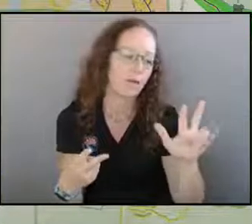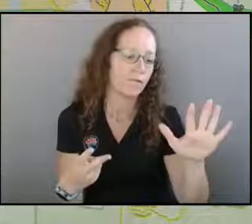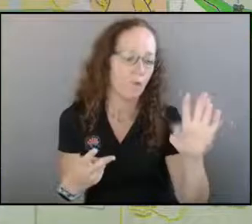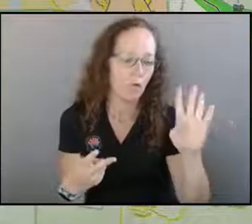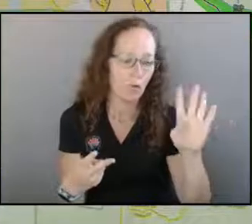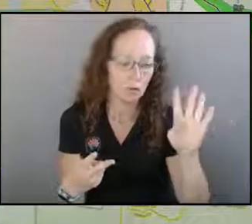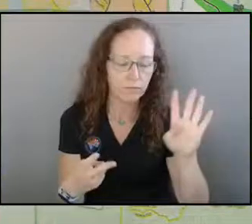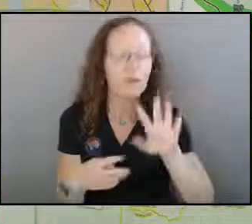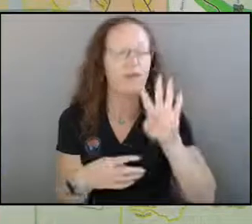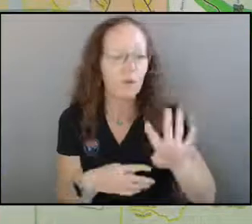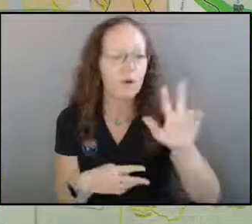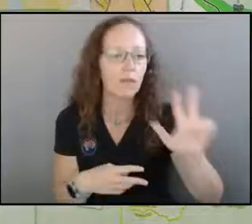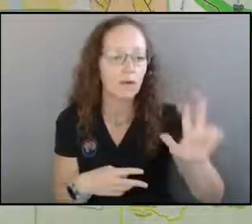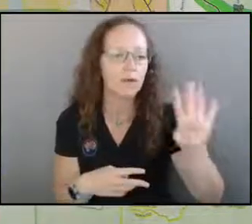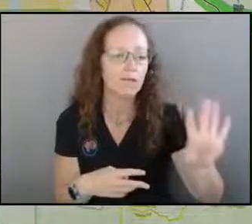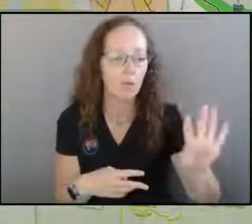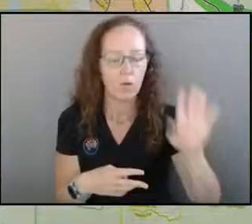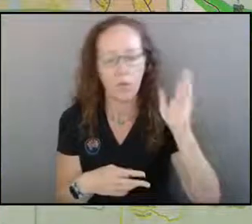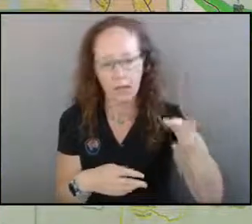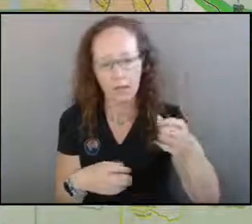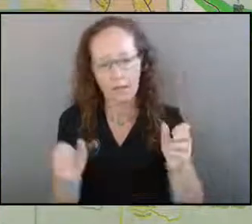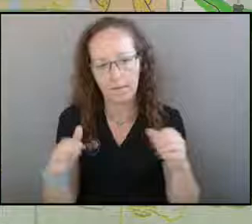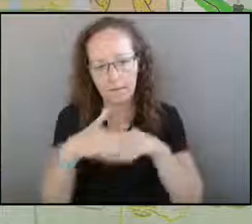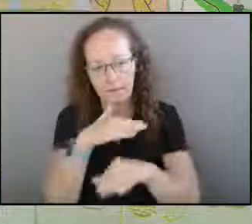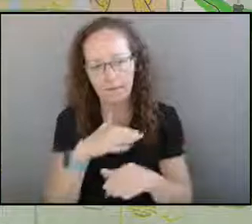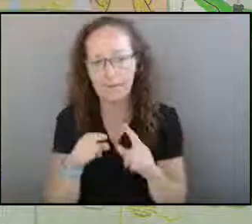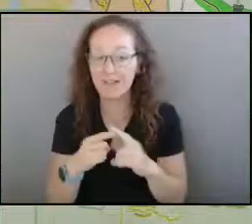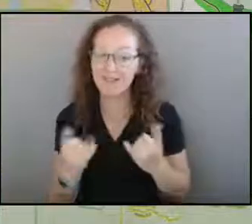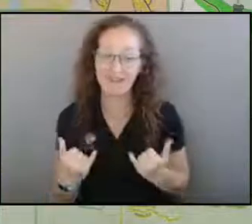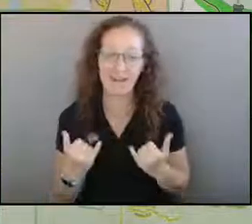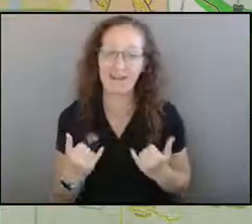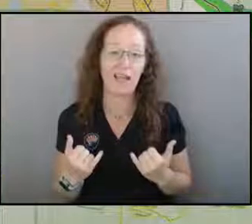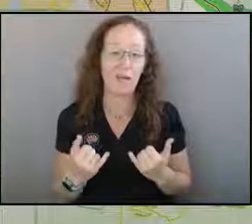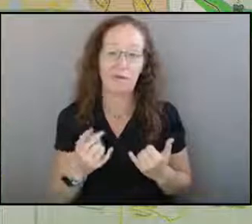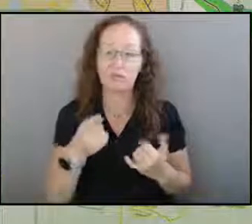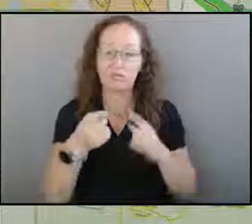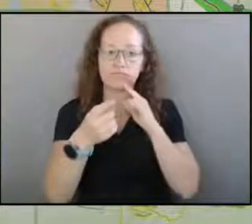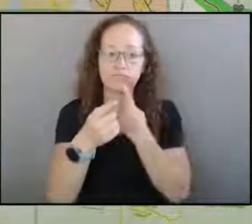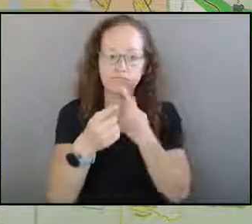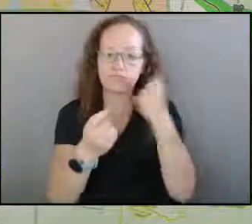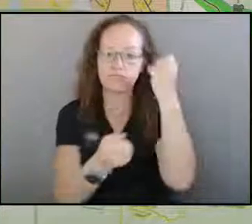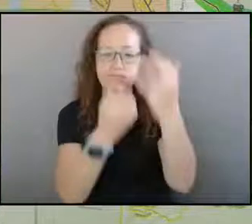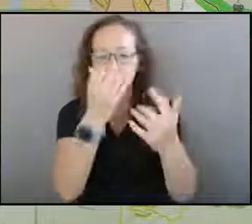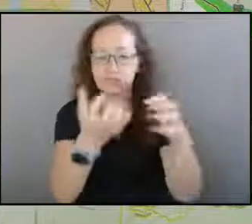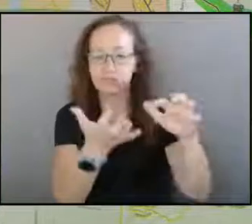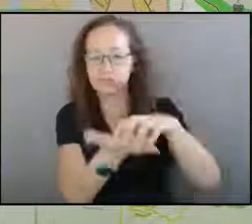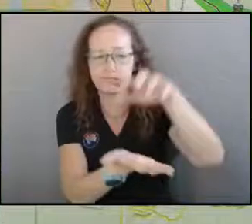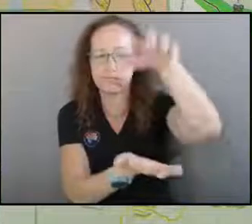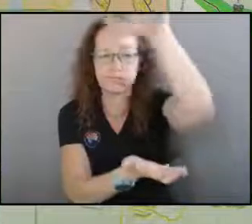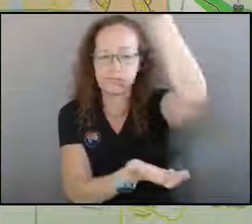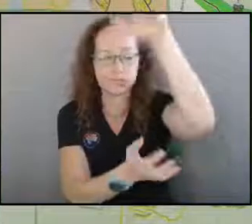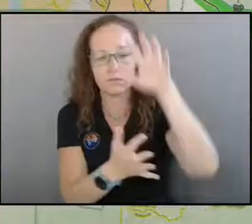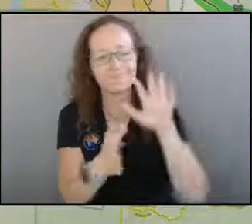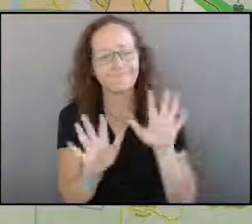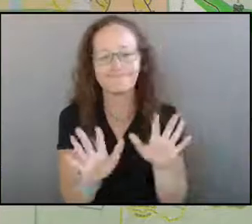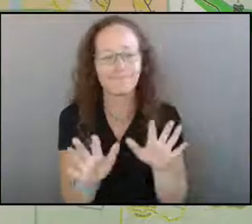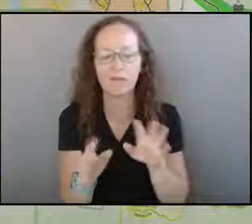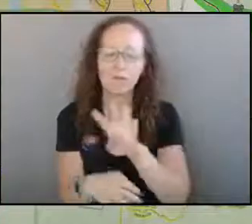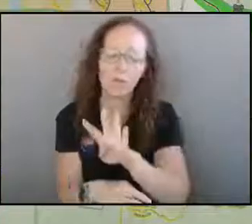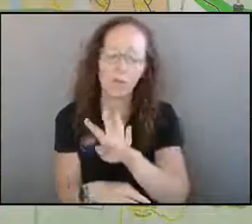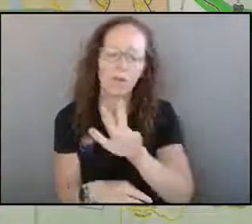due to the nature of extreme fire behavior and extreme smoke in the area, we're going to continue to keep